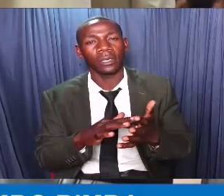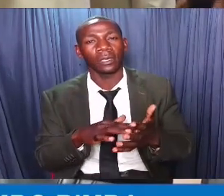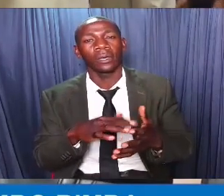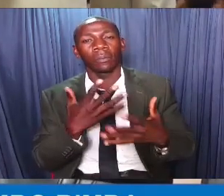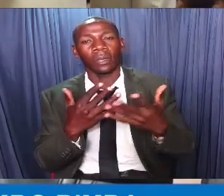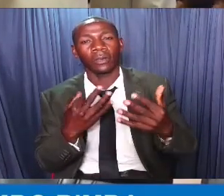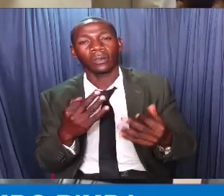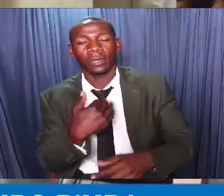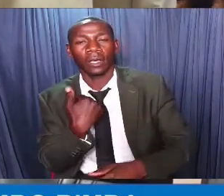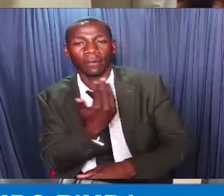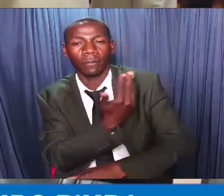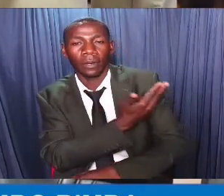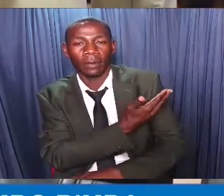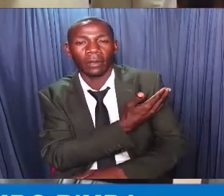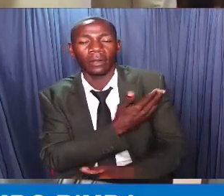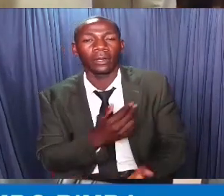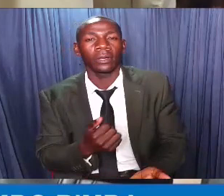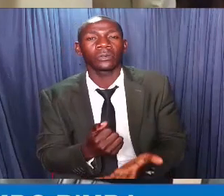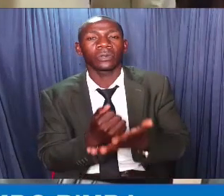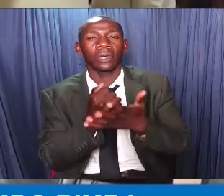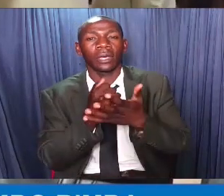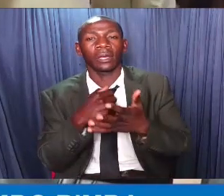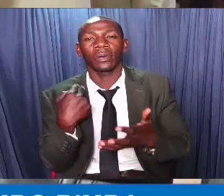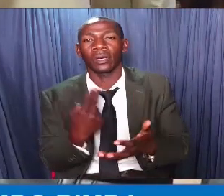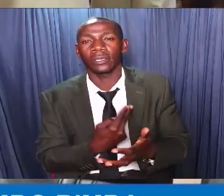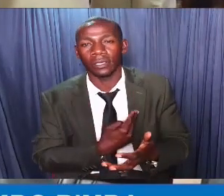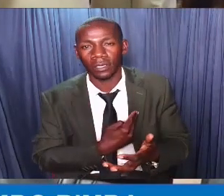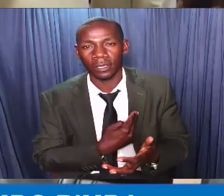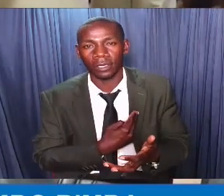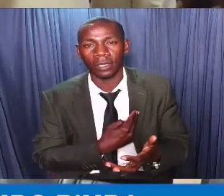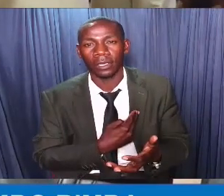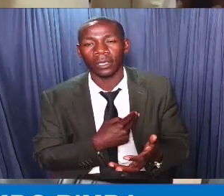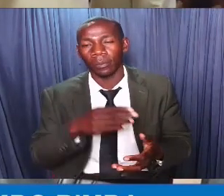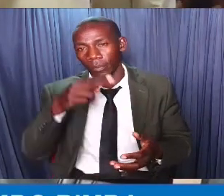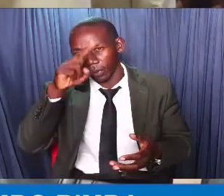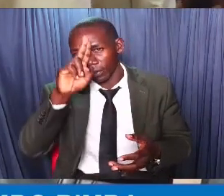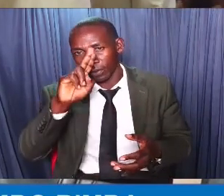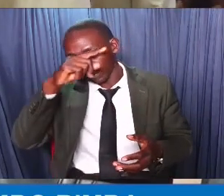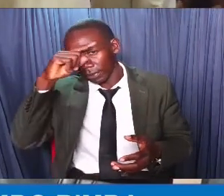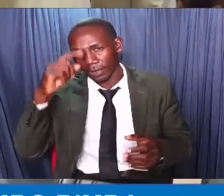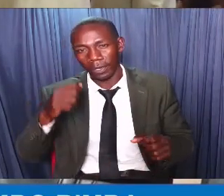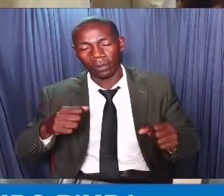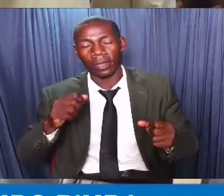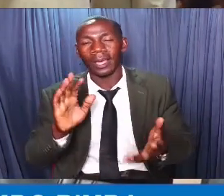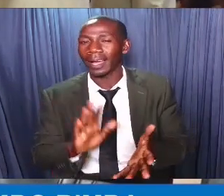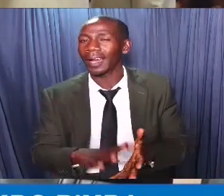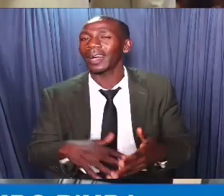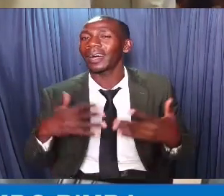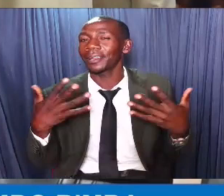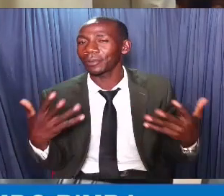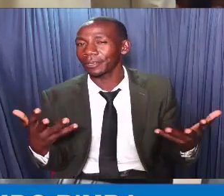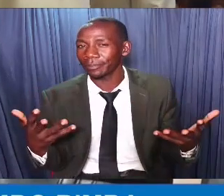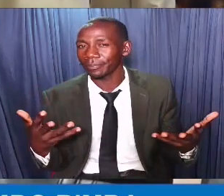ina nguvu. It says. Ya kutuwezesha sisi tuweze. And enabling us. Maana yeye aliweza. Because he overcame.